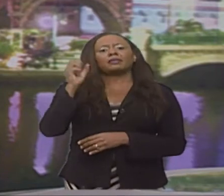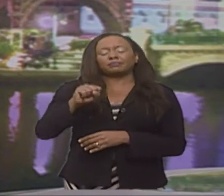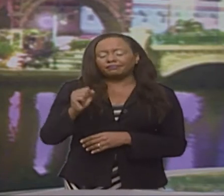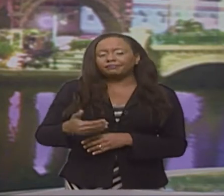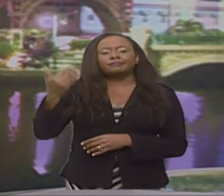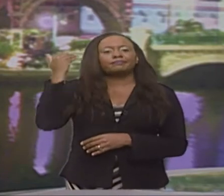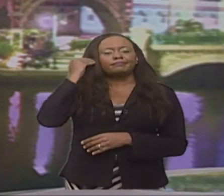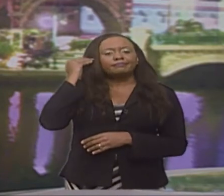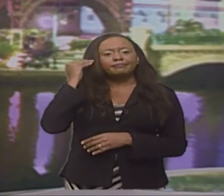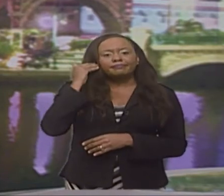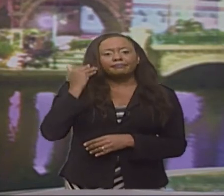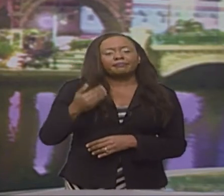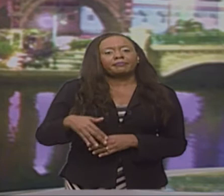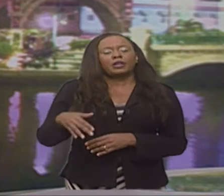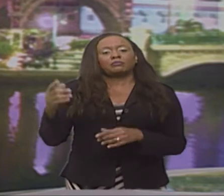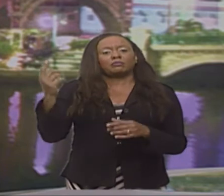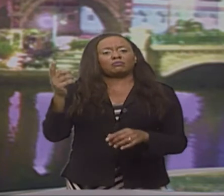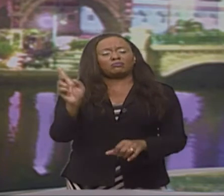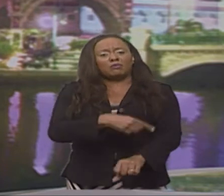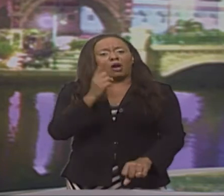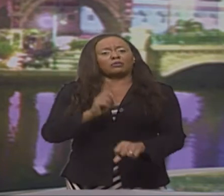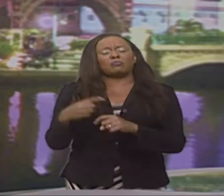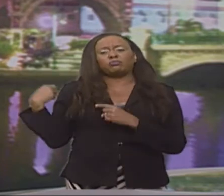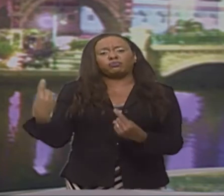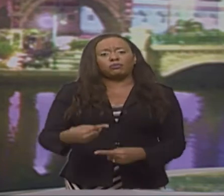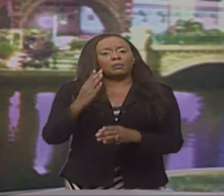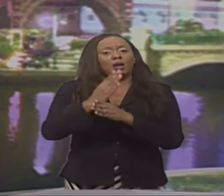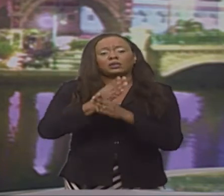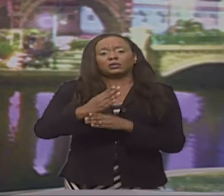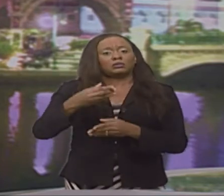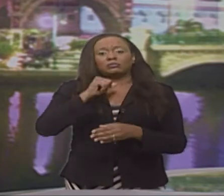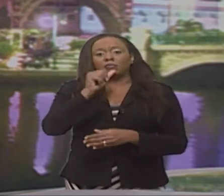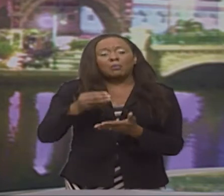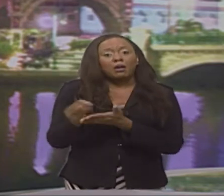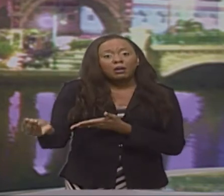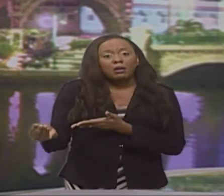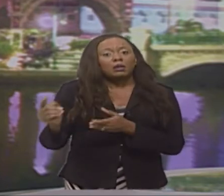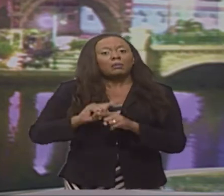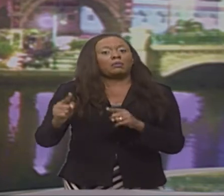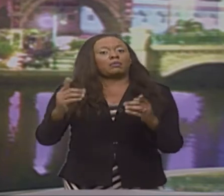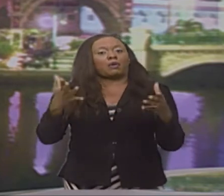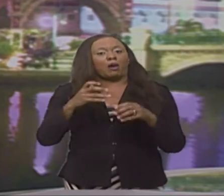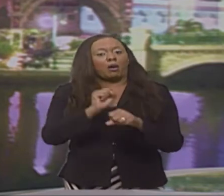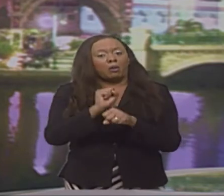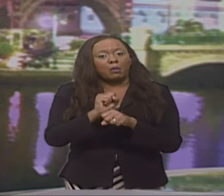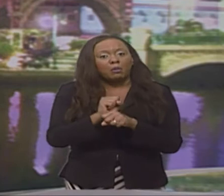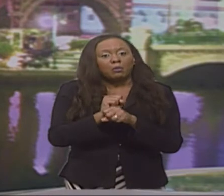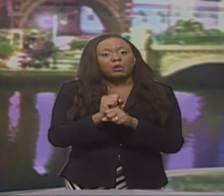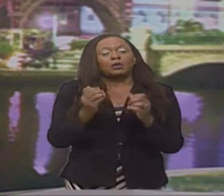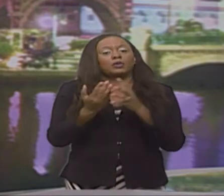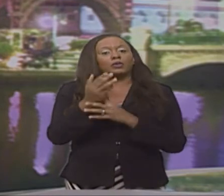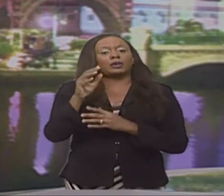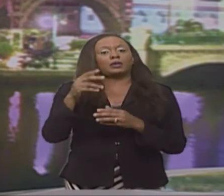While acknowledging it's been some time since buses were purchased, Mr. Seeley recognized the efforts to work with the PSV sector through the